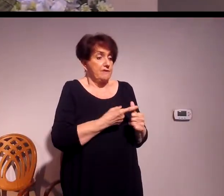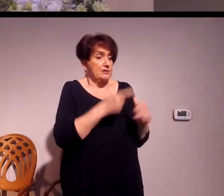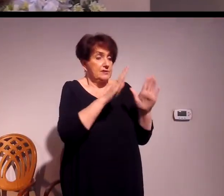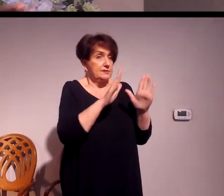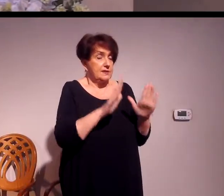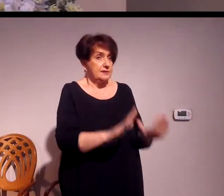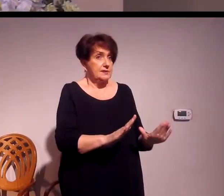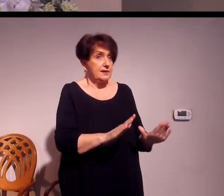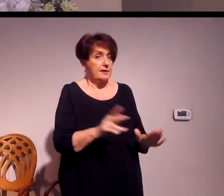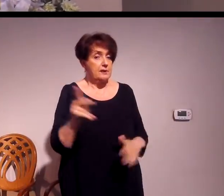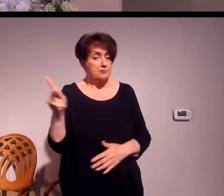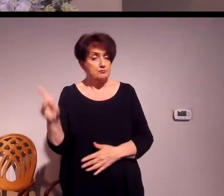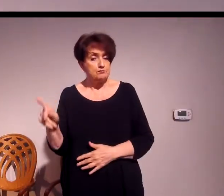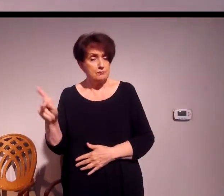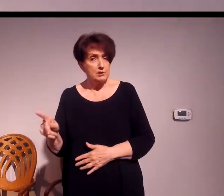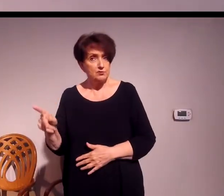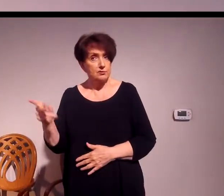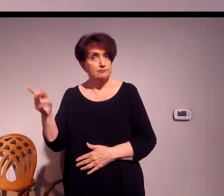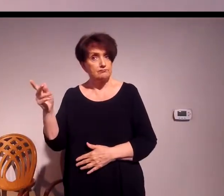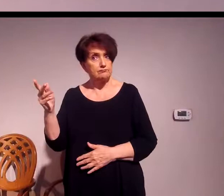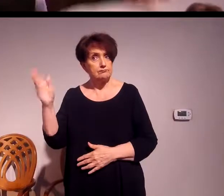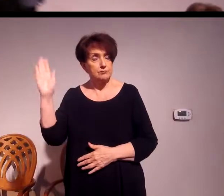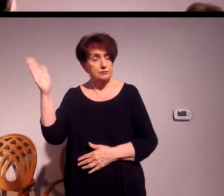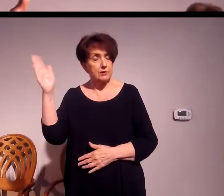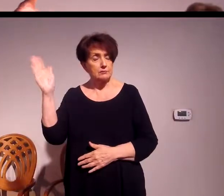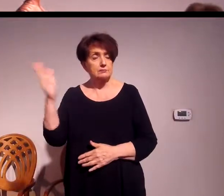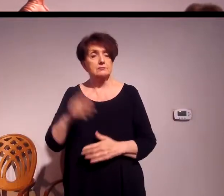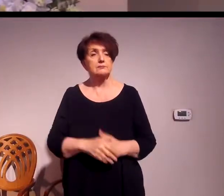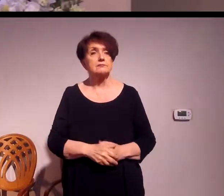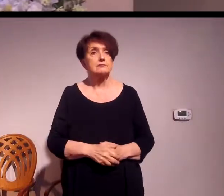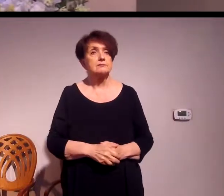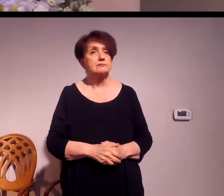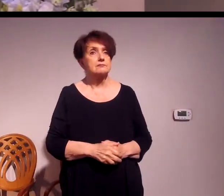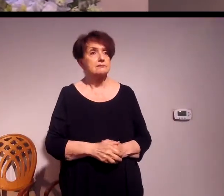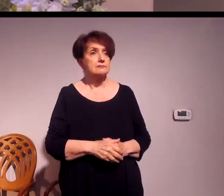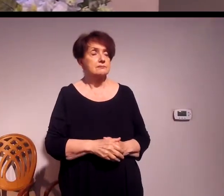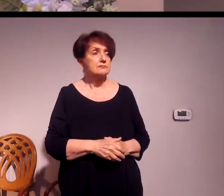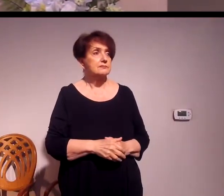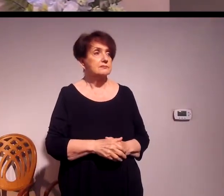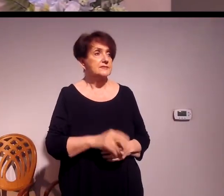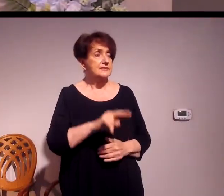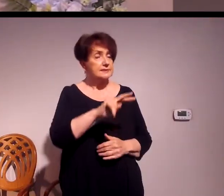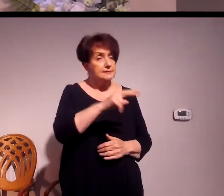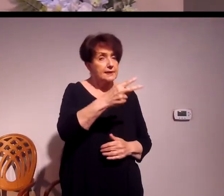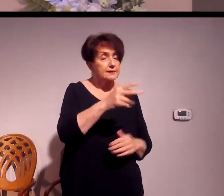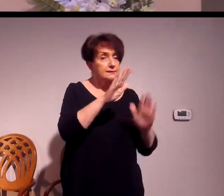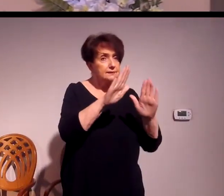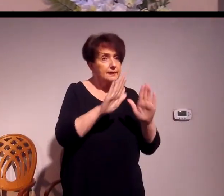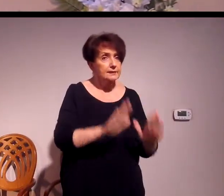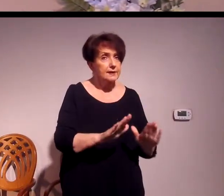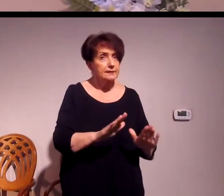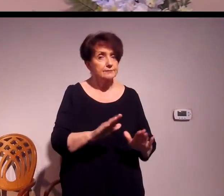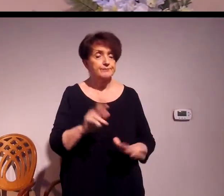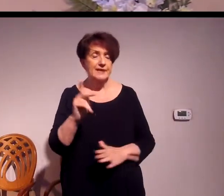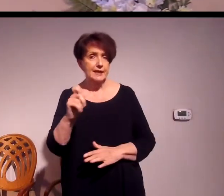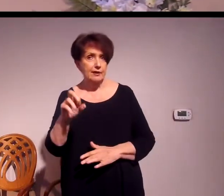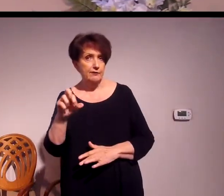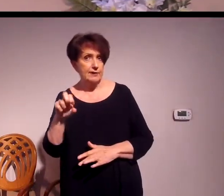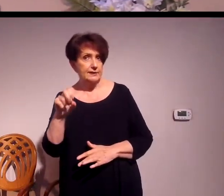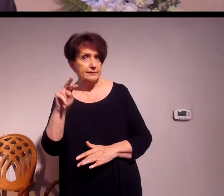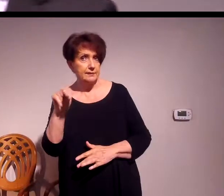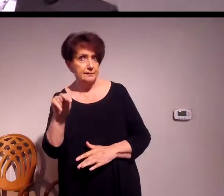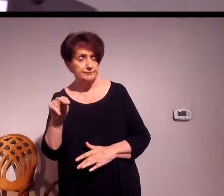month, Petra was here, and Reverend Petra spoke. Did a good job. And if you were here the second Sunday, then you heard Reverend Karen speak,